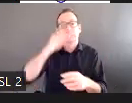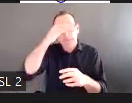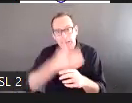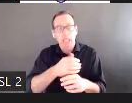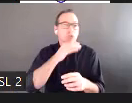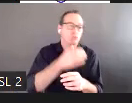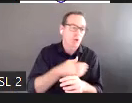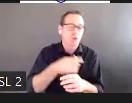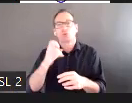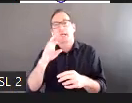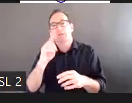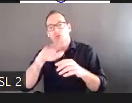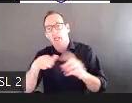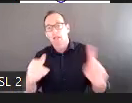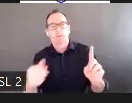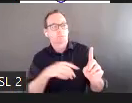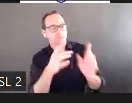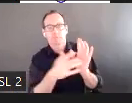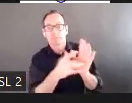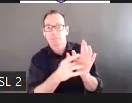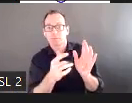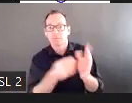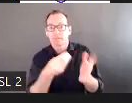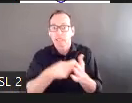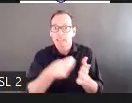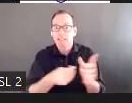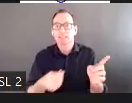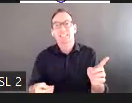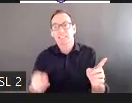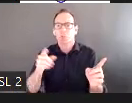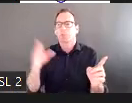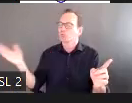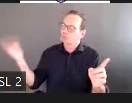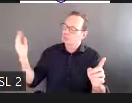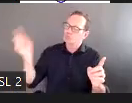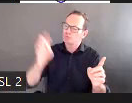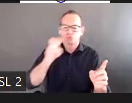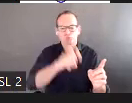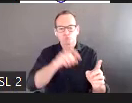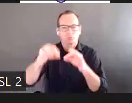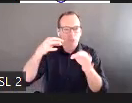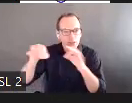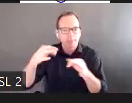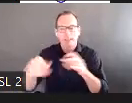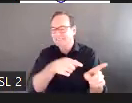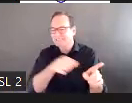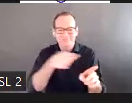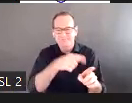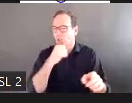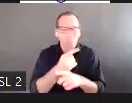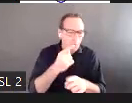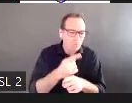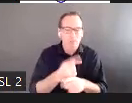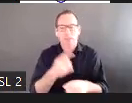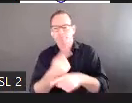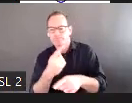their vulnerable seniors' finances or just their kindness. So these are the things that we do as a team,